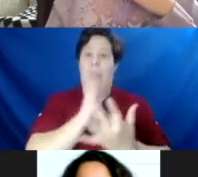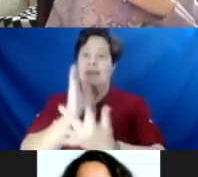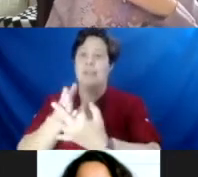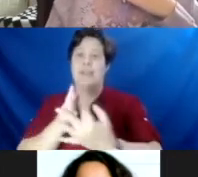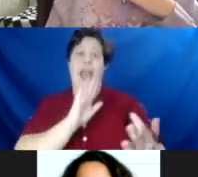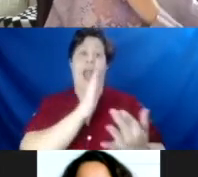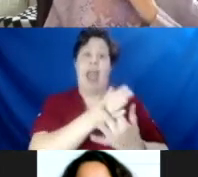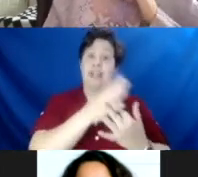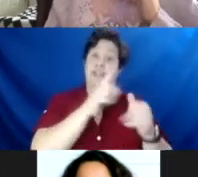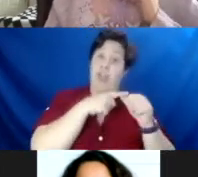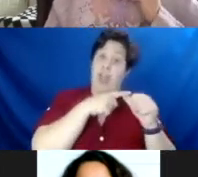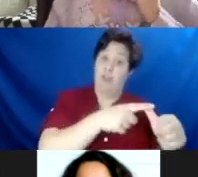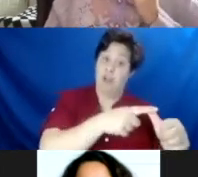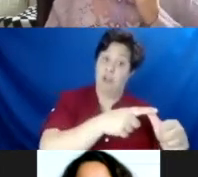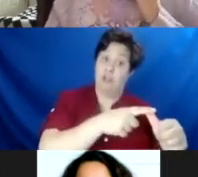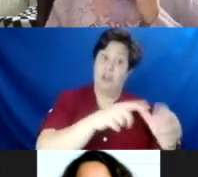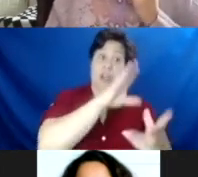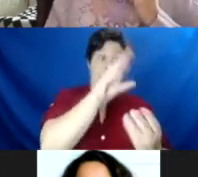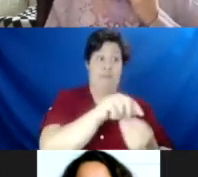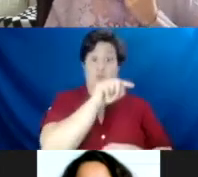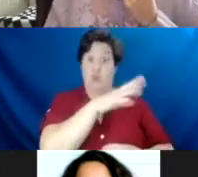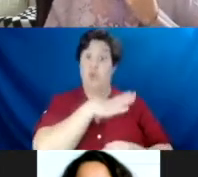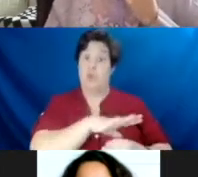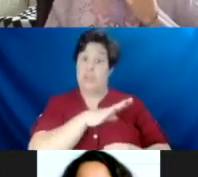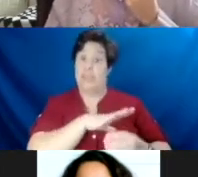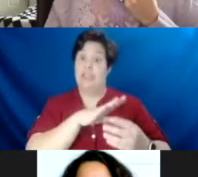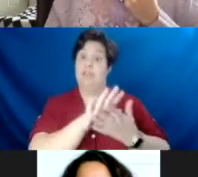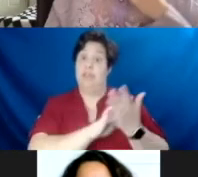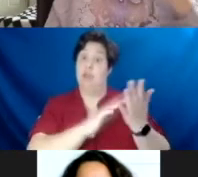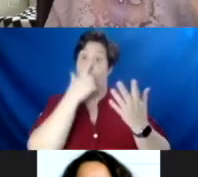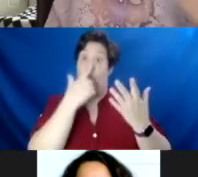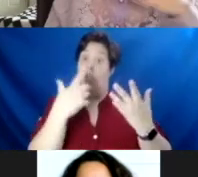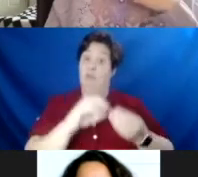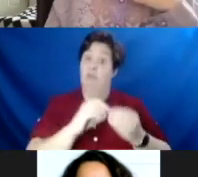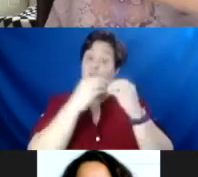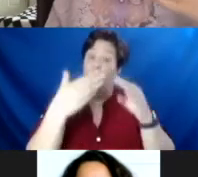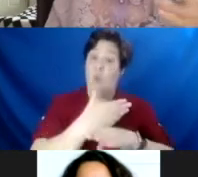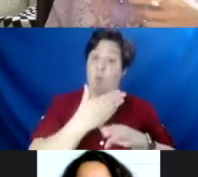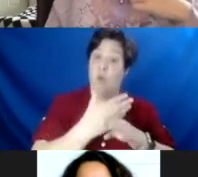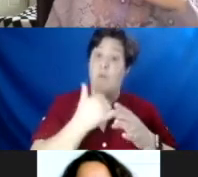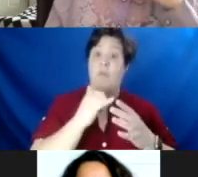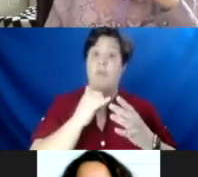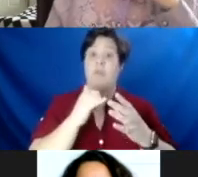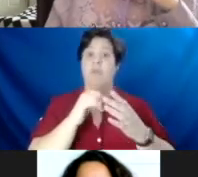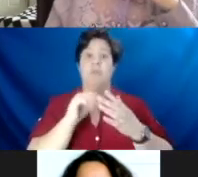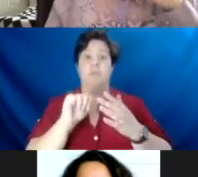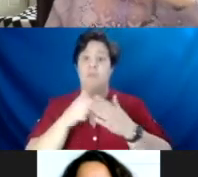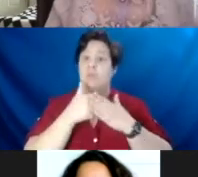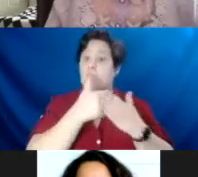access for the applicants, everything that you need in order to deliver the work, that might be, you know, access support,